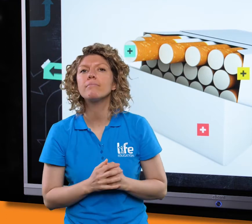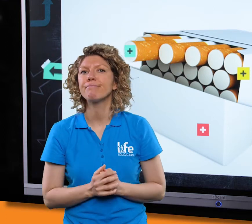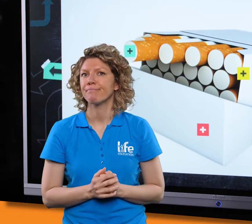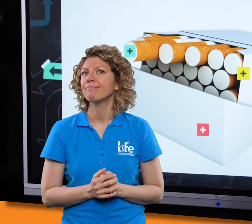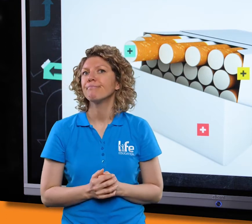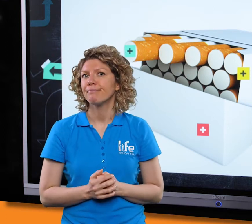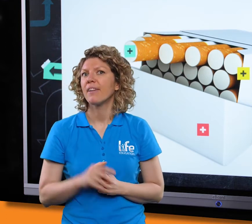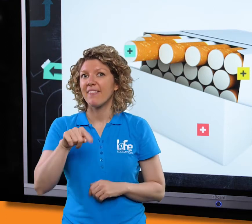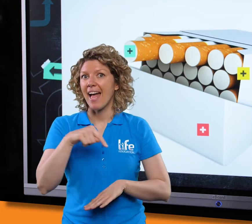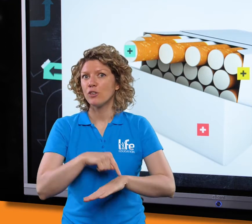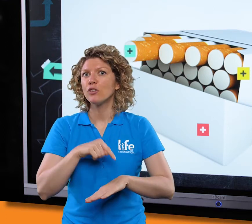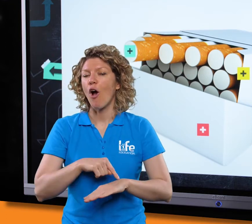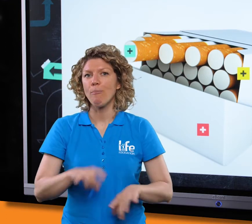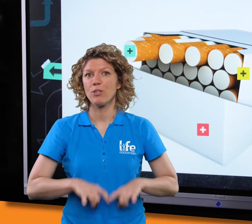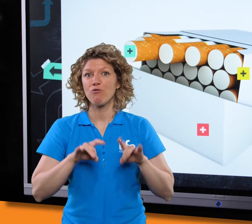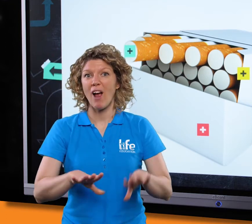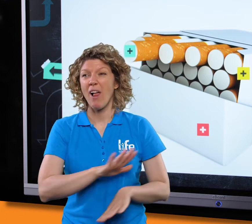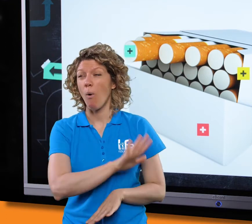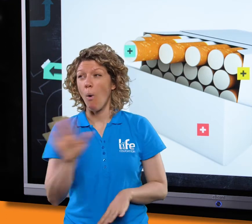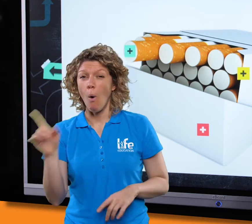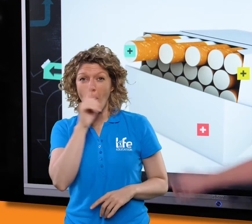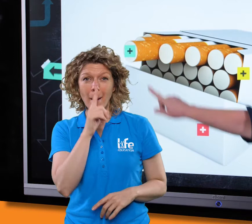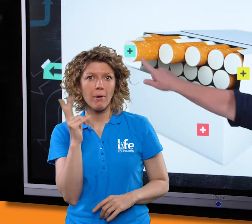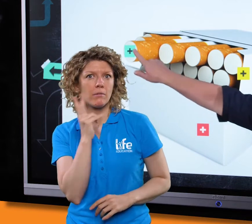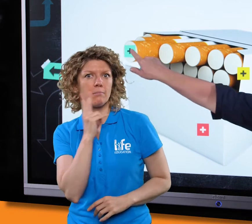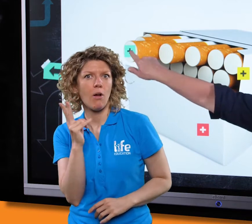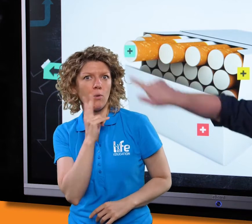Australia smoked back then, but now it's a little bit different.